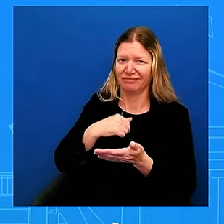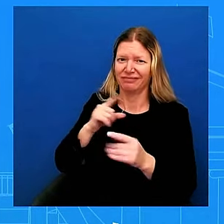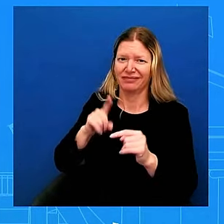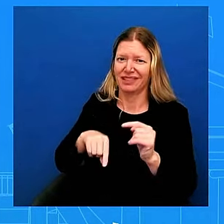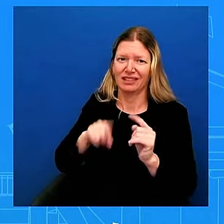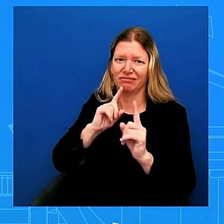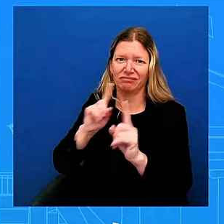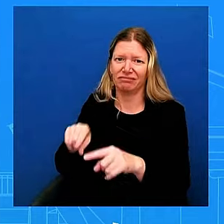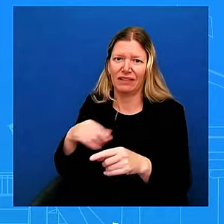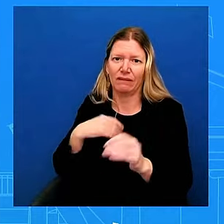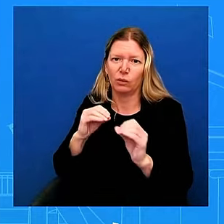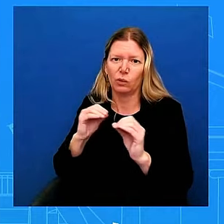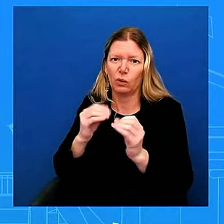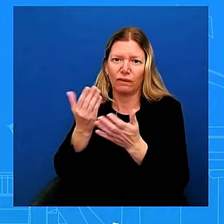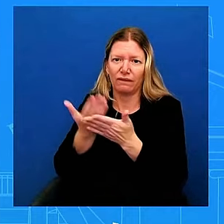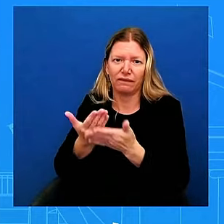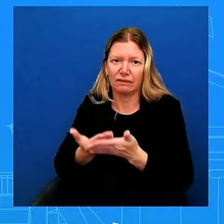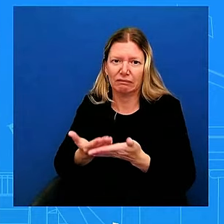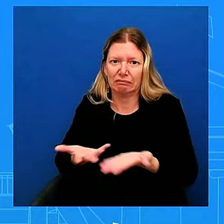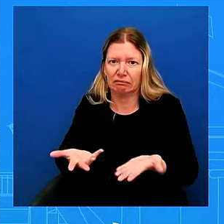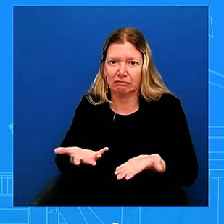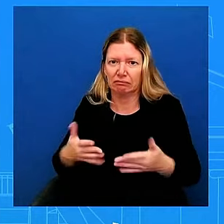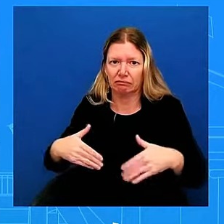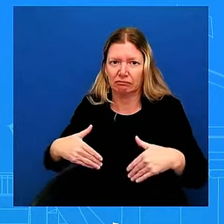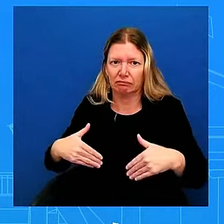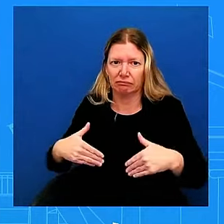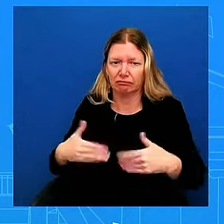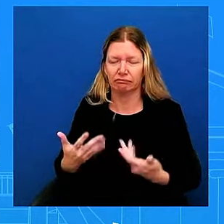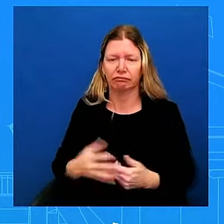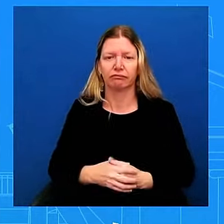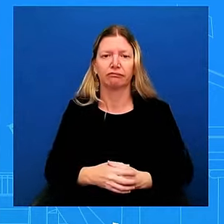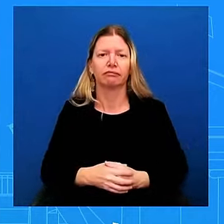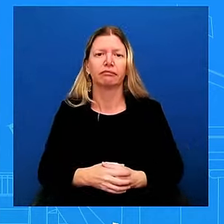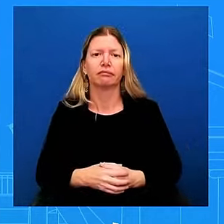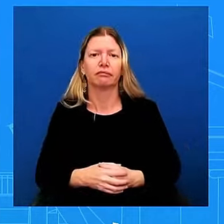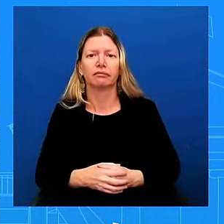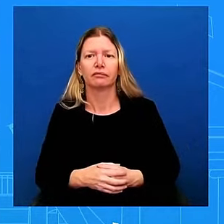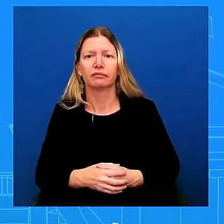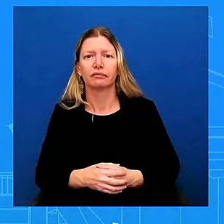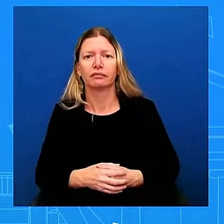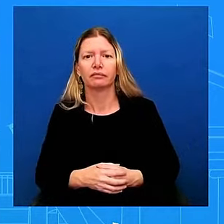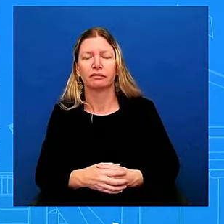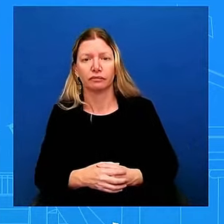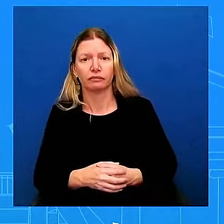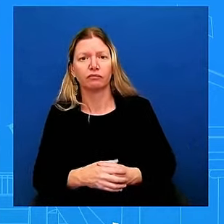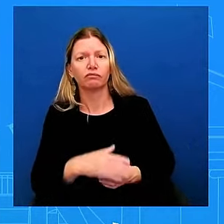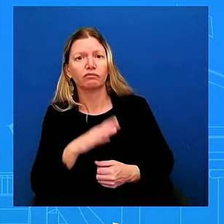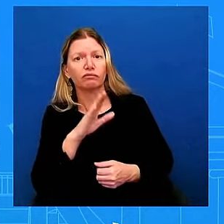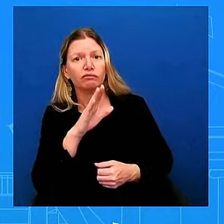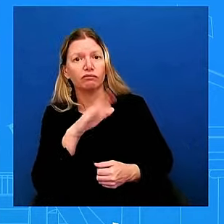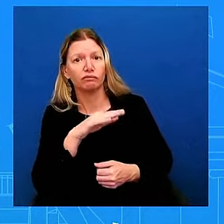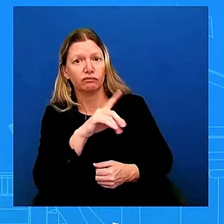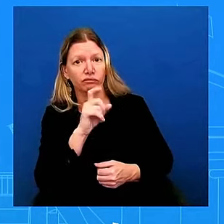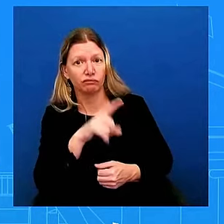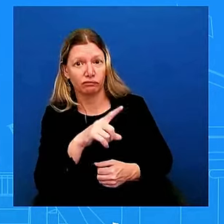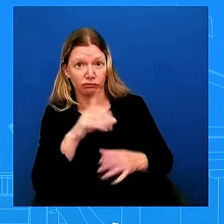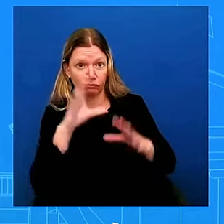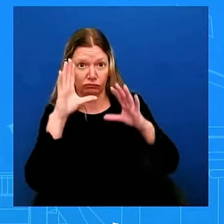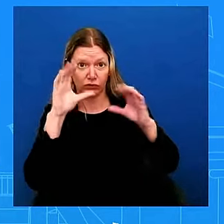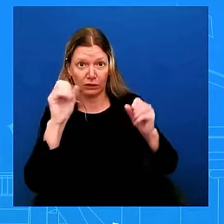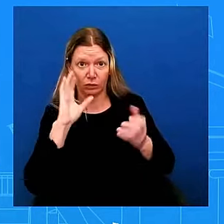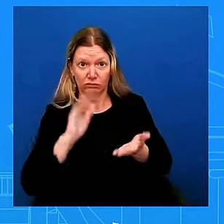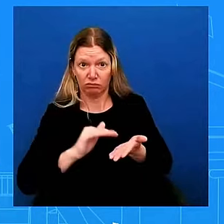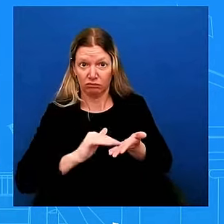occur on Saturday. Mr. Secretary, would the President dismiss his Secret Service director if this